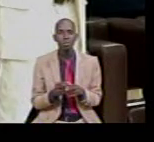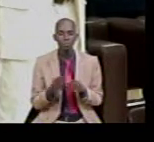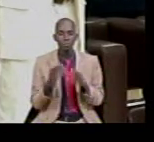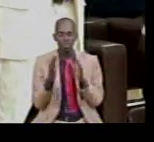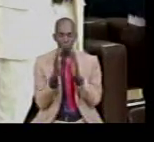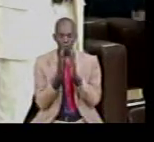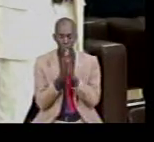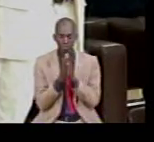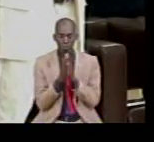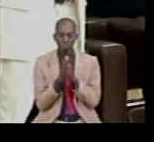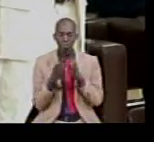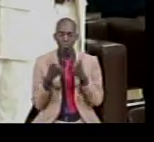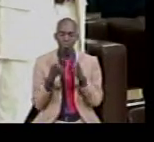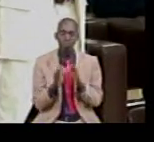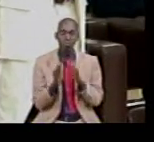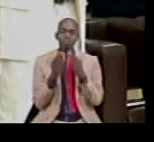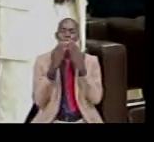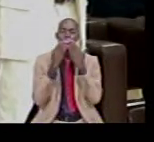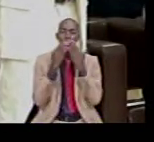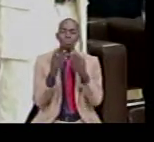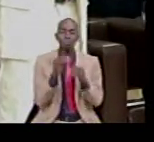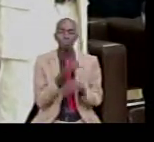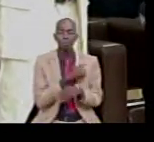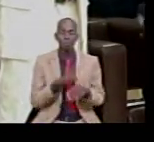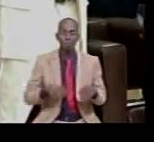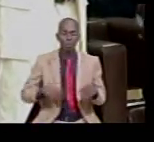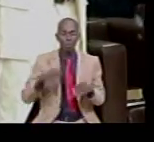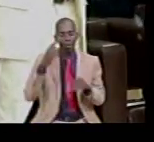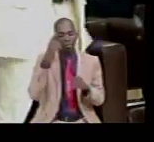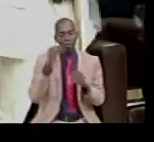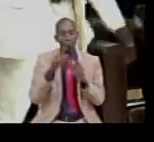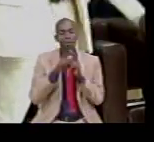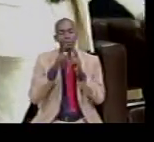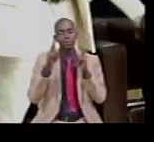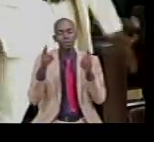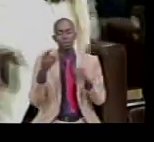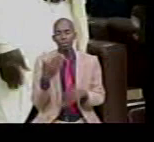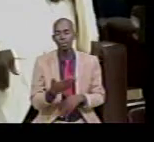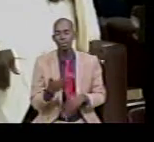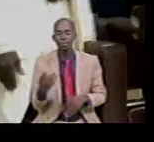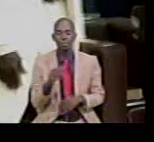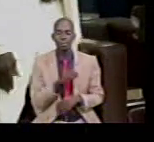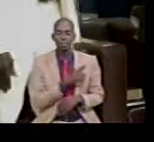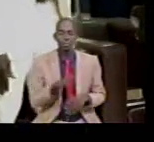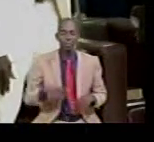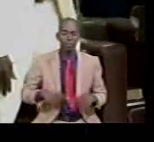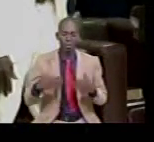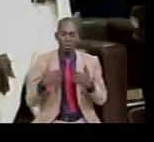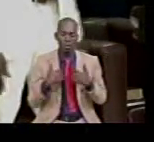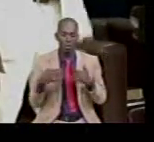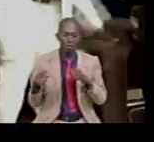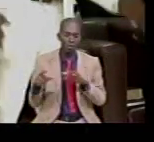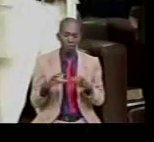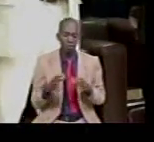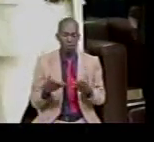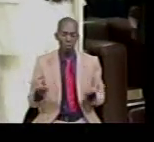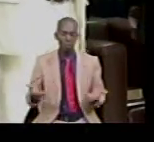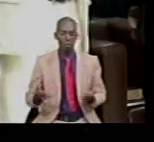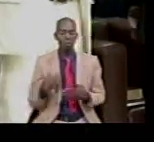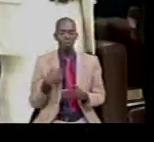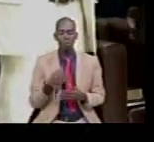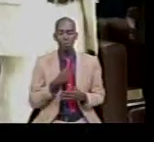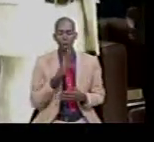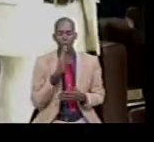the Lord for the great thing the Lord has done. And here we are in the presence of the Lord